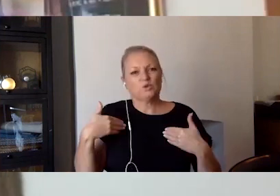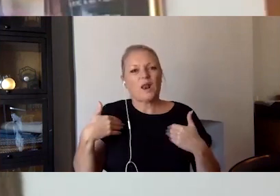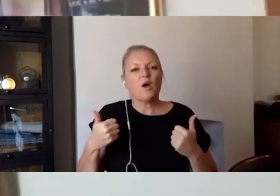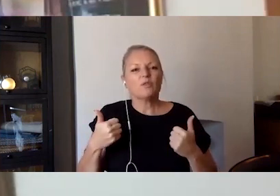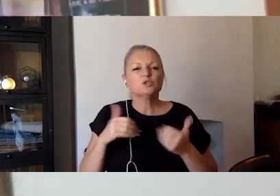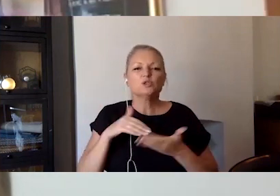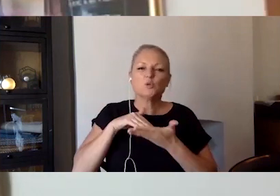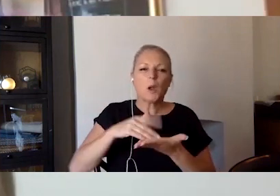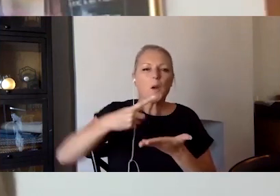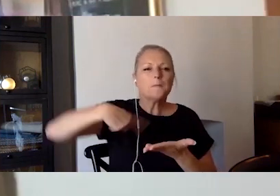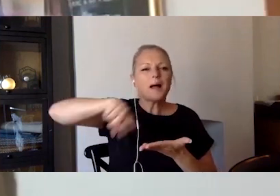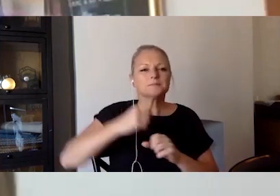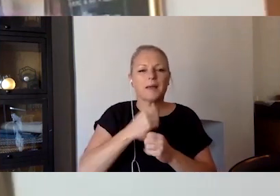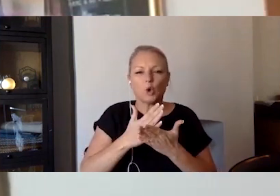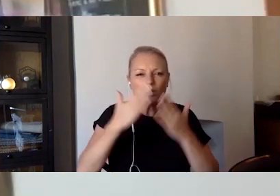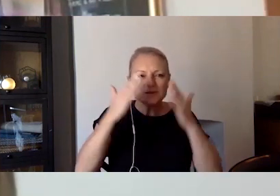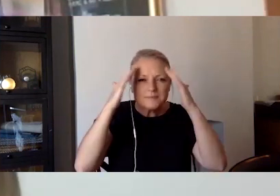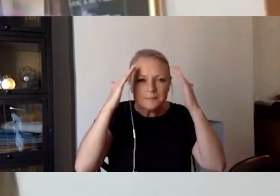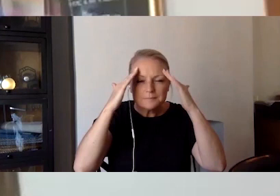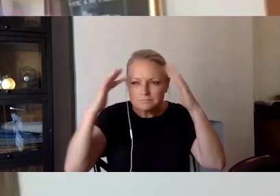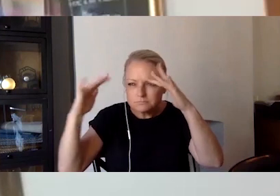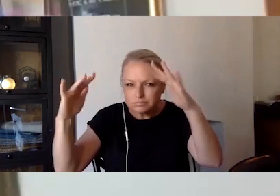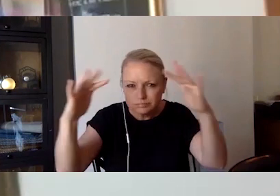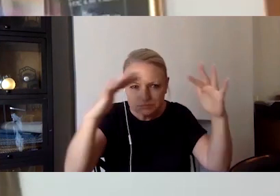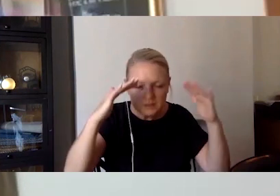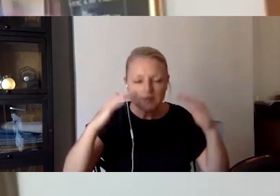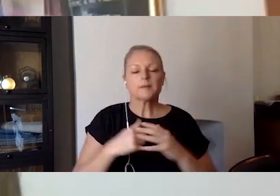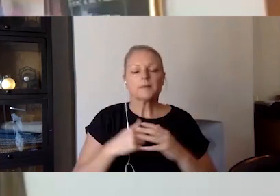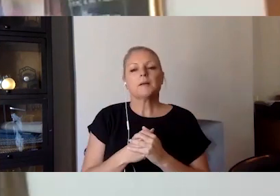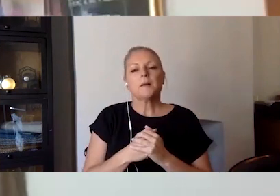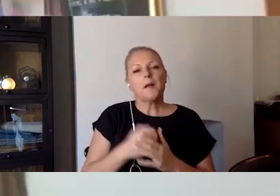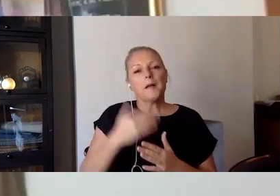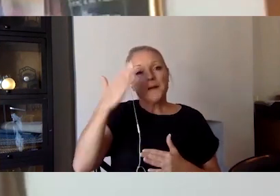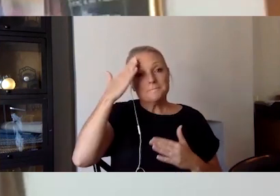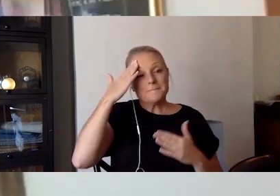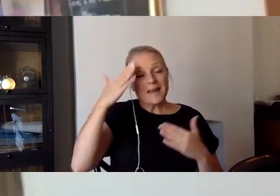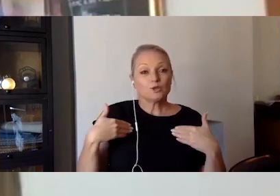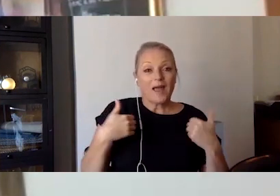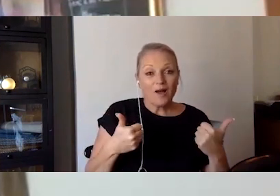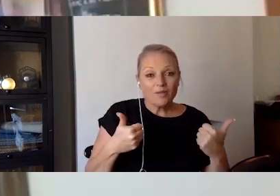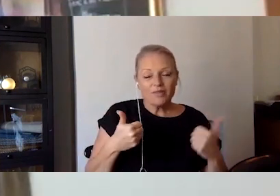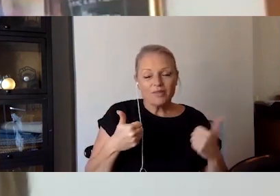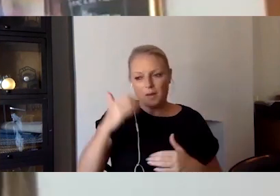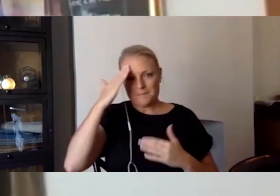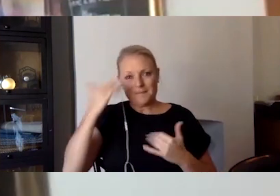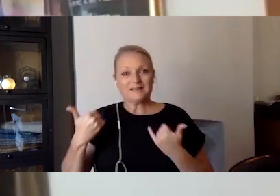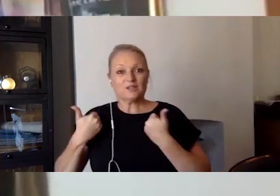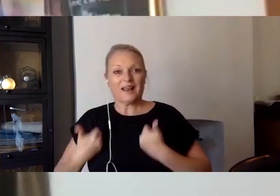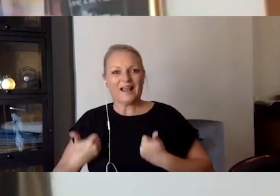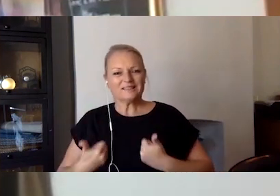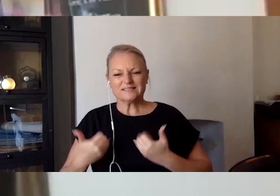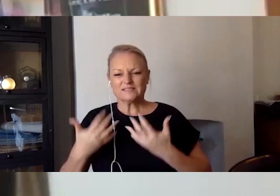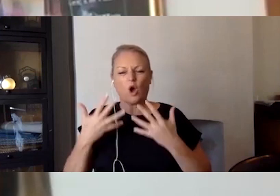Often you hear mental health and mental illness used interchangeably, But the World